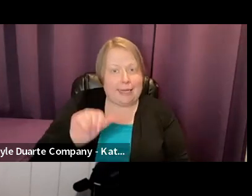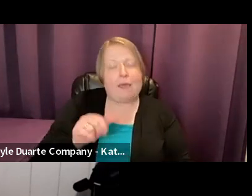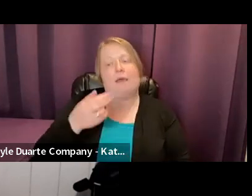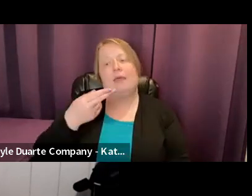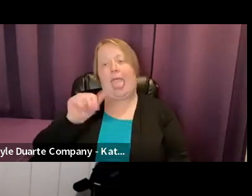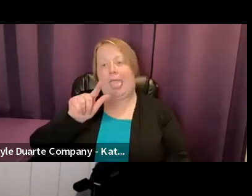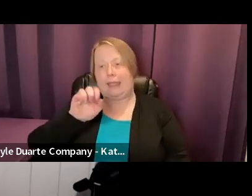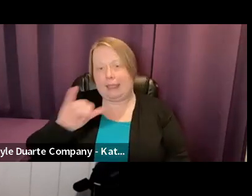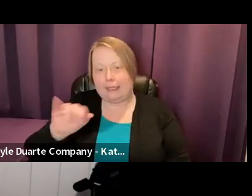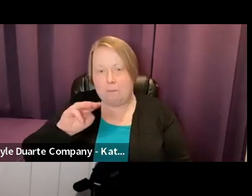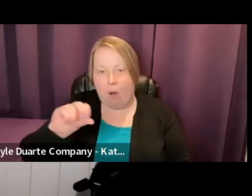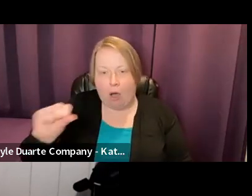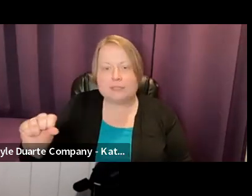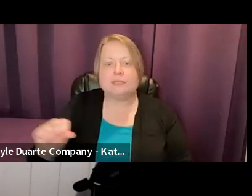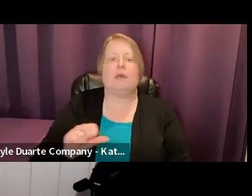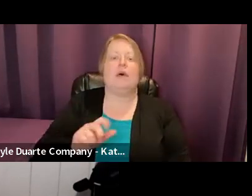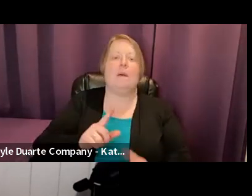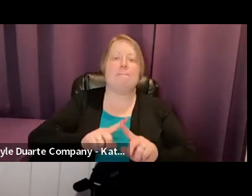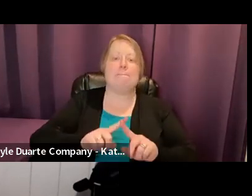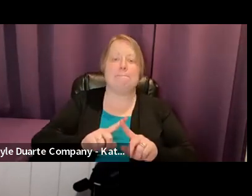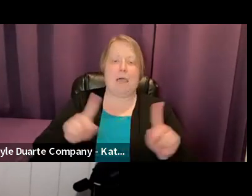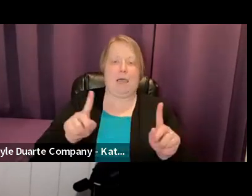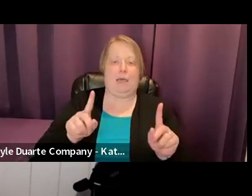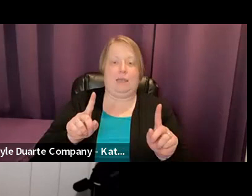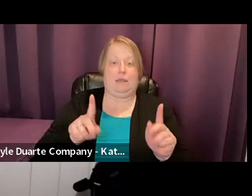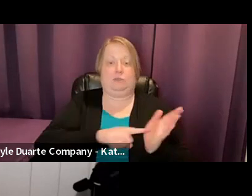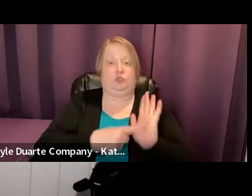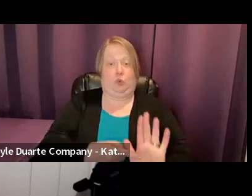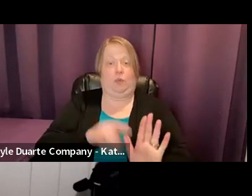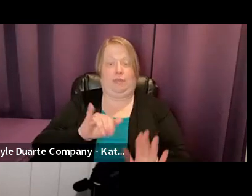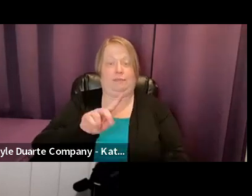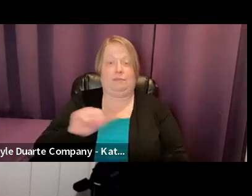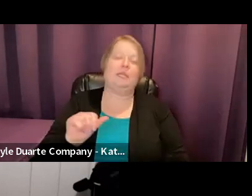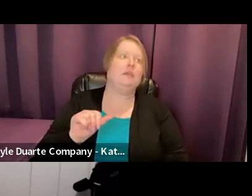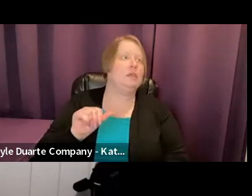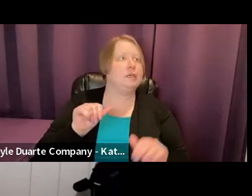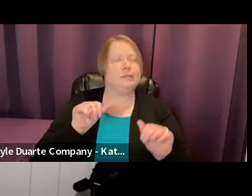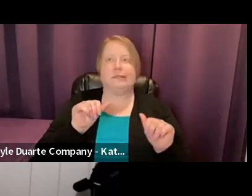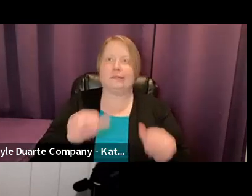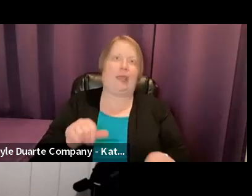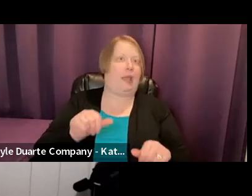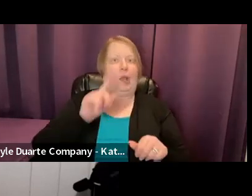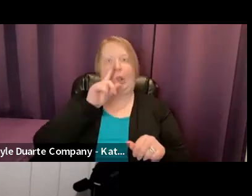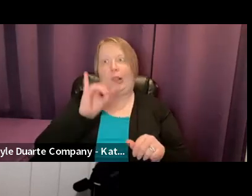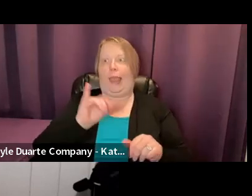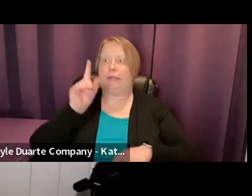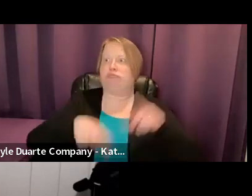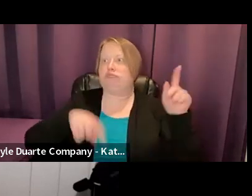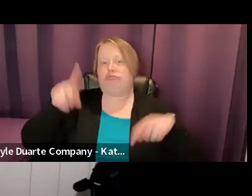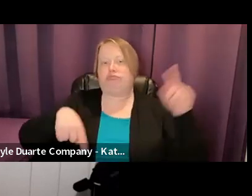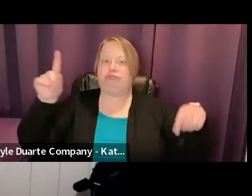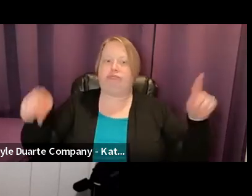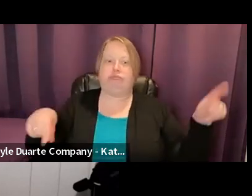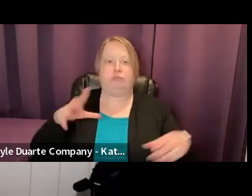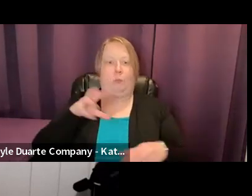that disability can look and act and be all different types of things in the legal community and the legal profession, and kind